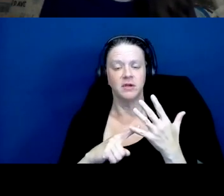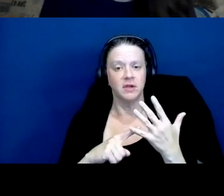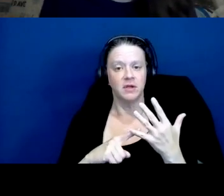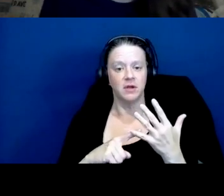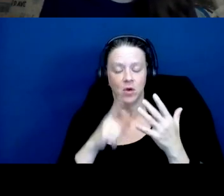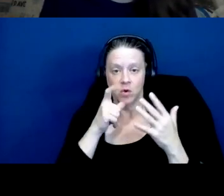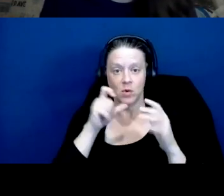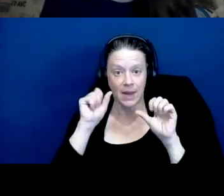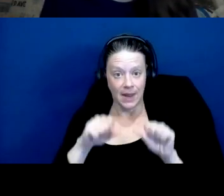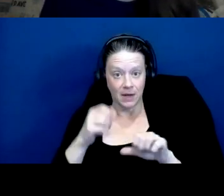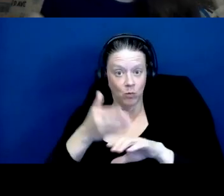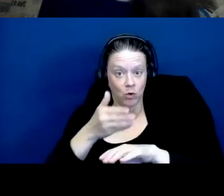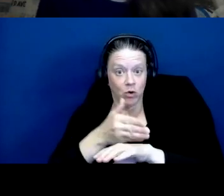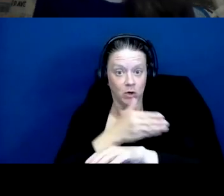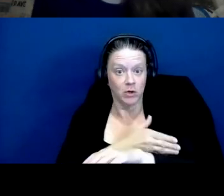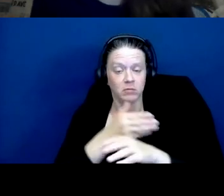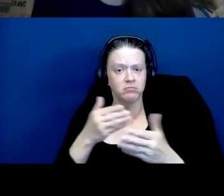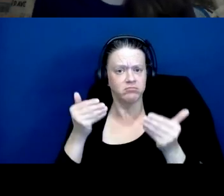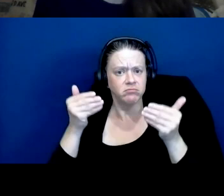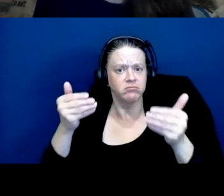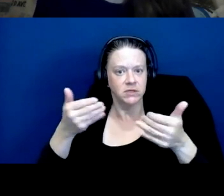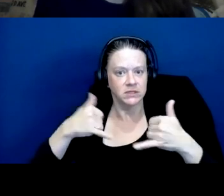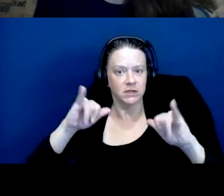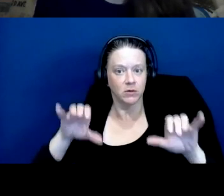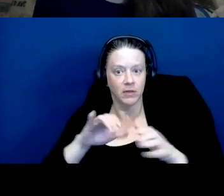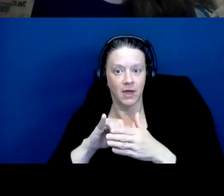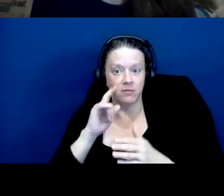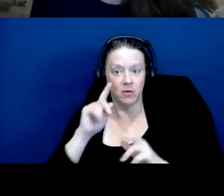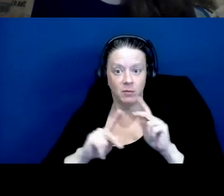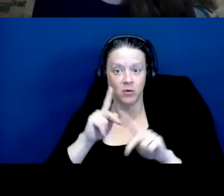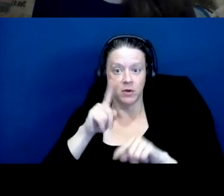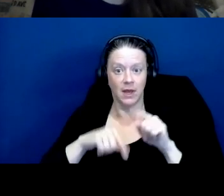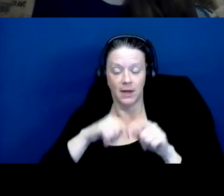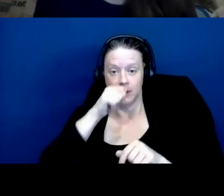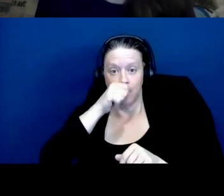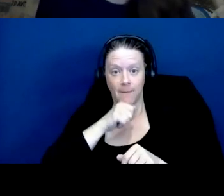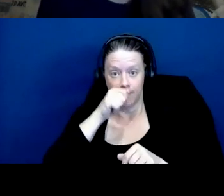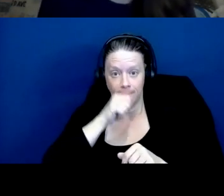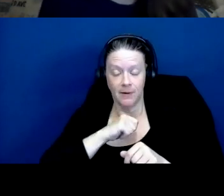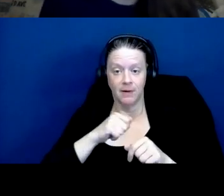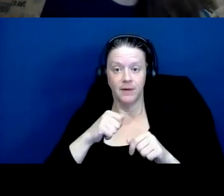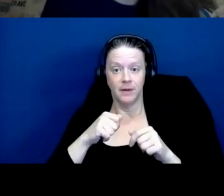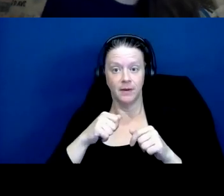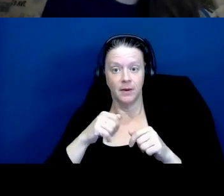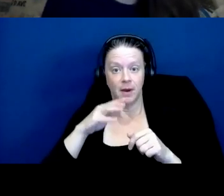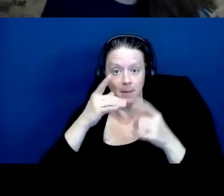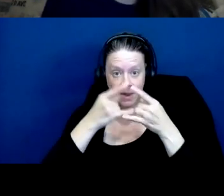to work on it. And for those who cannot tolerate a mask, let's emphasize other layers of